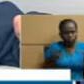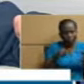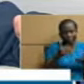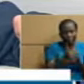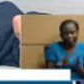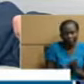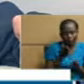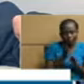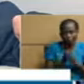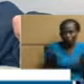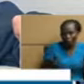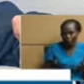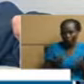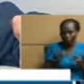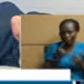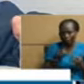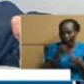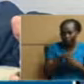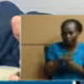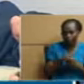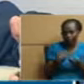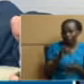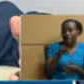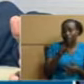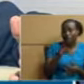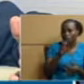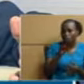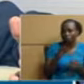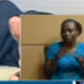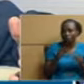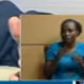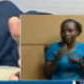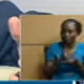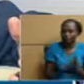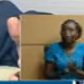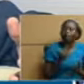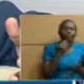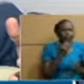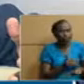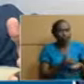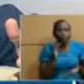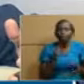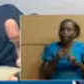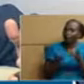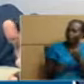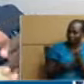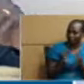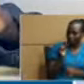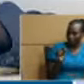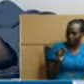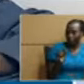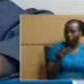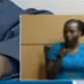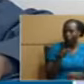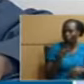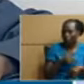building to encroach into the informal sector, to tap into that. But I just want to add two things. I think the interest of